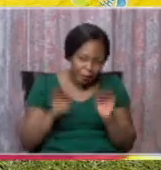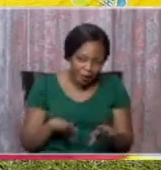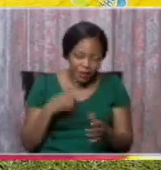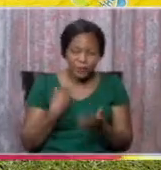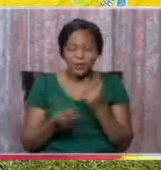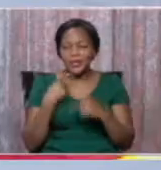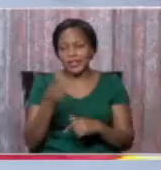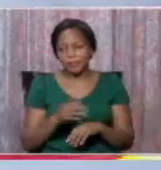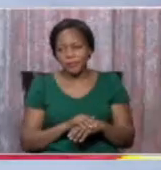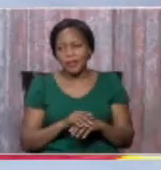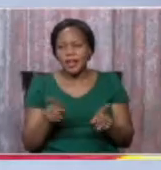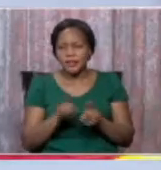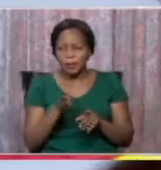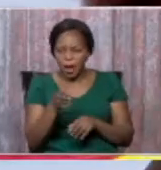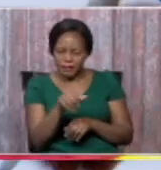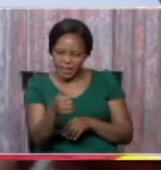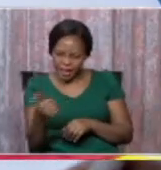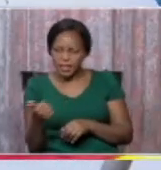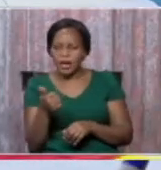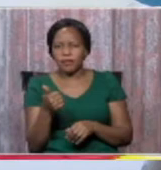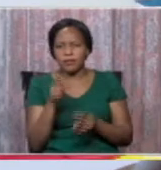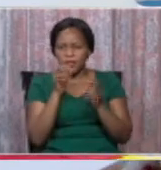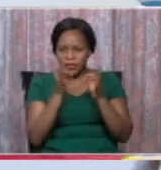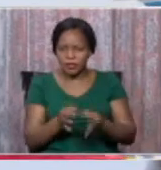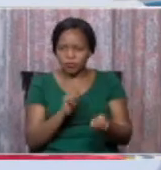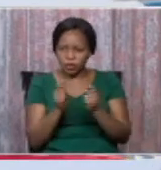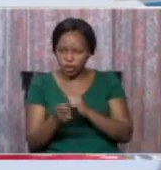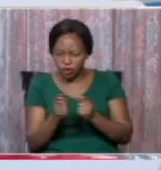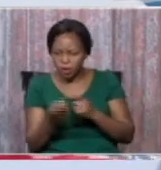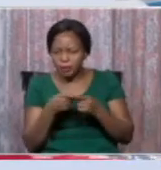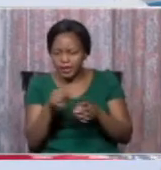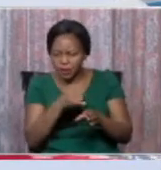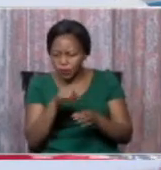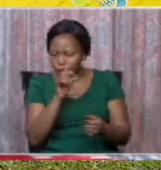Something happens in the lower part. Enlargement of the hips. What else?